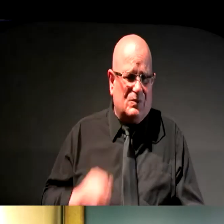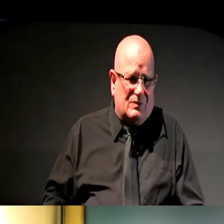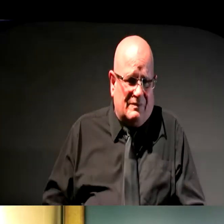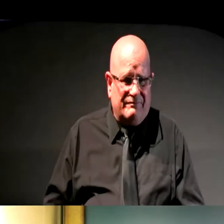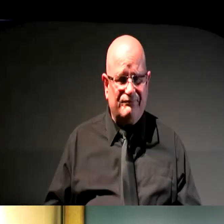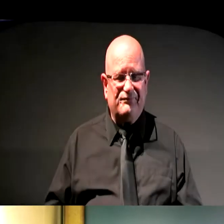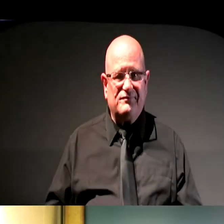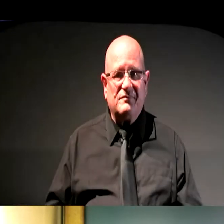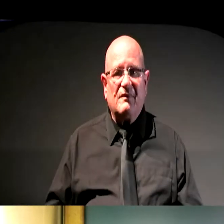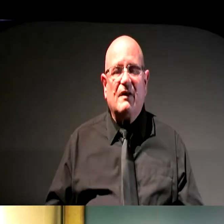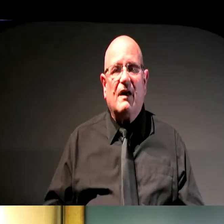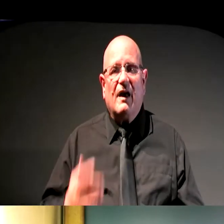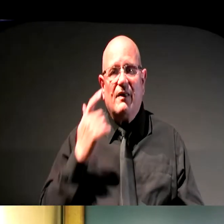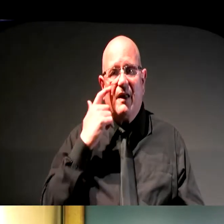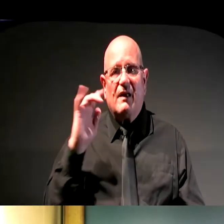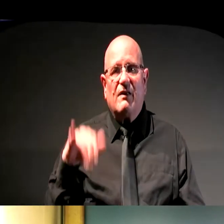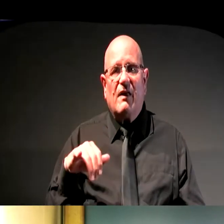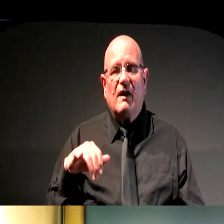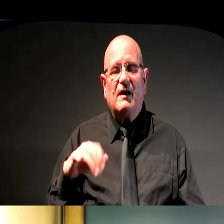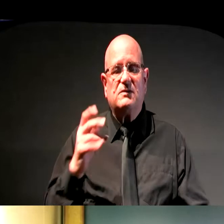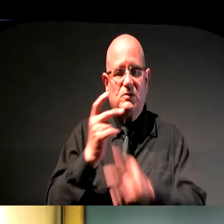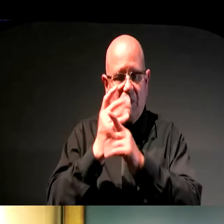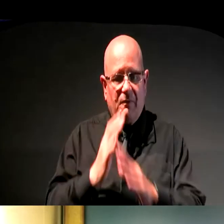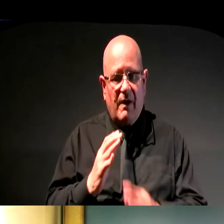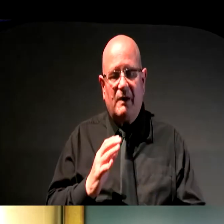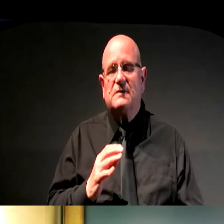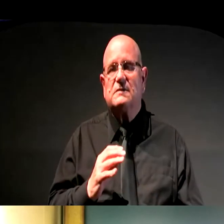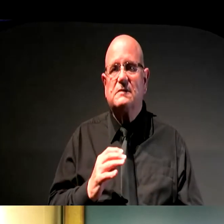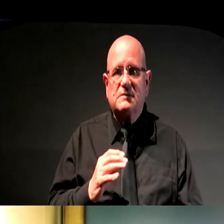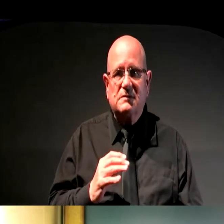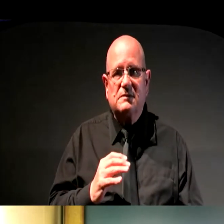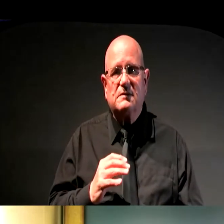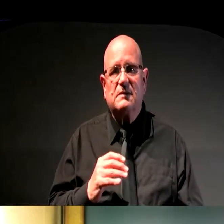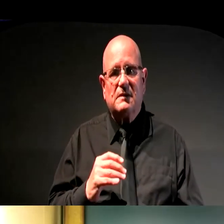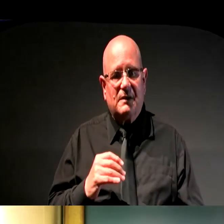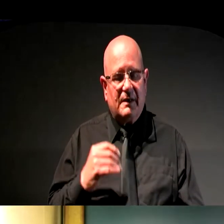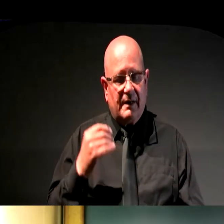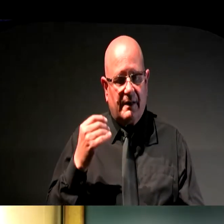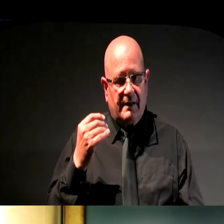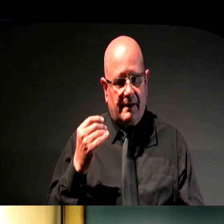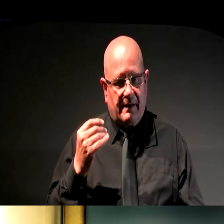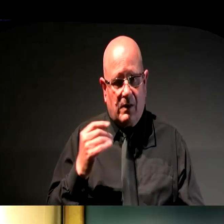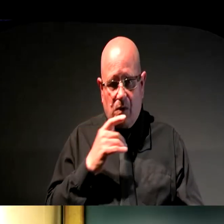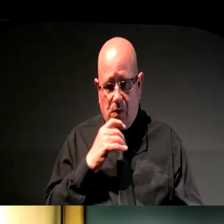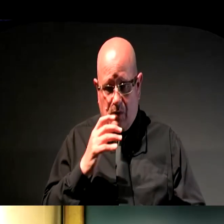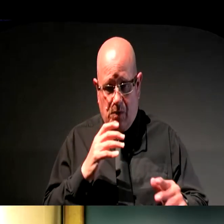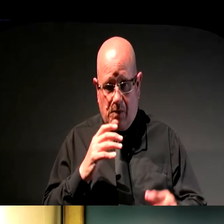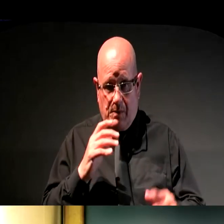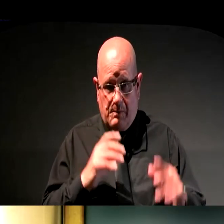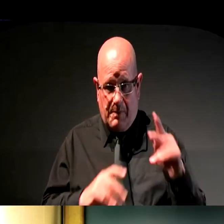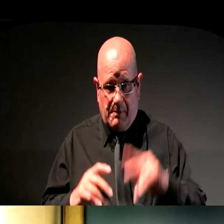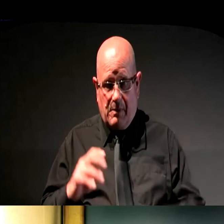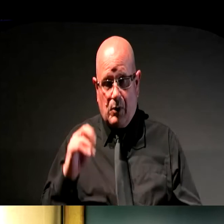I just think that supervisors, just if they give students or give individuals that are neurodiverse a chance,